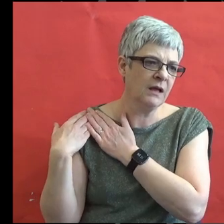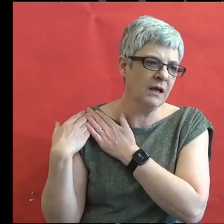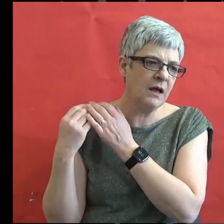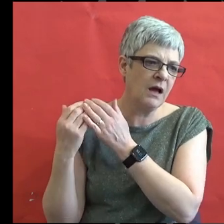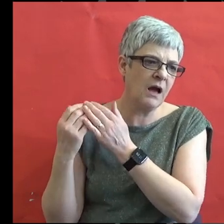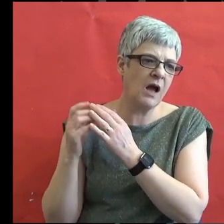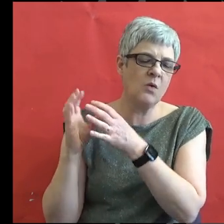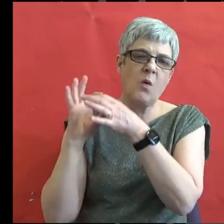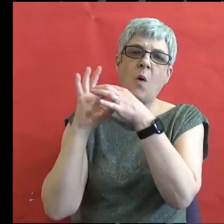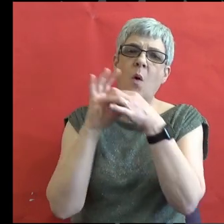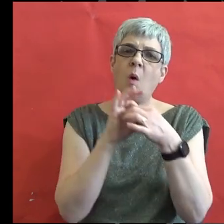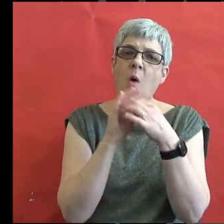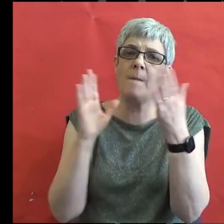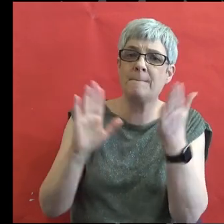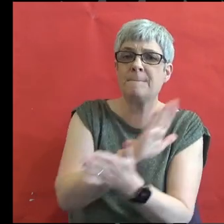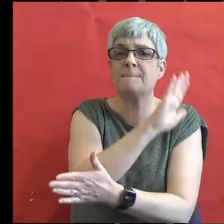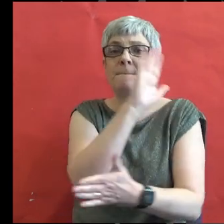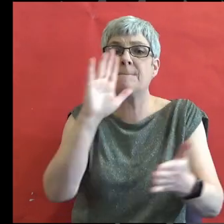and home